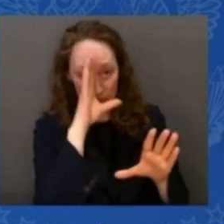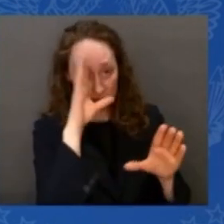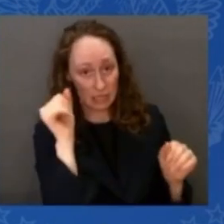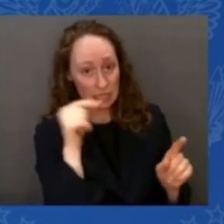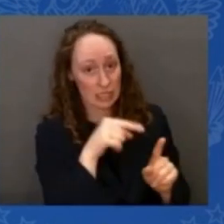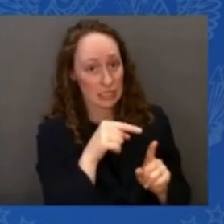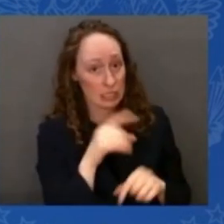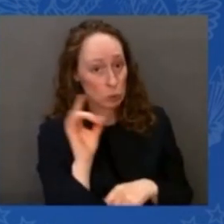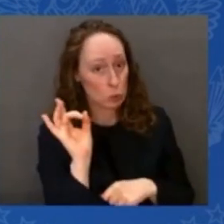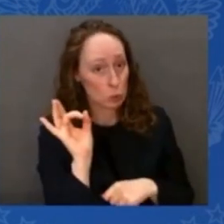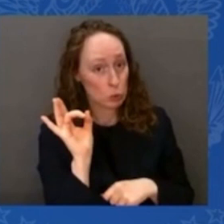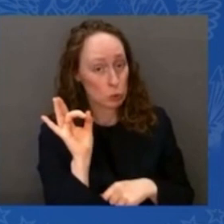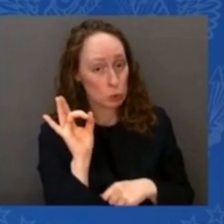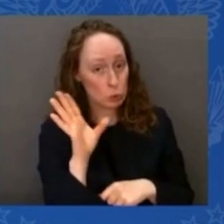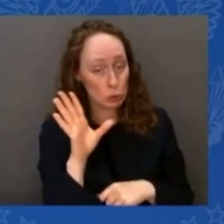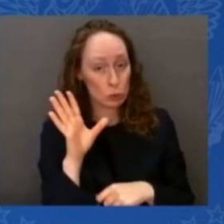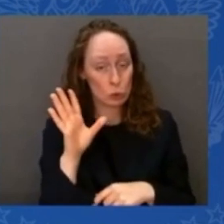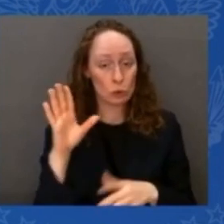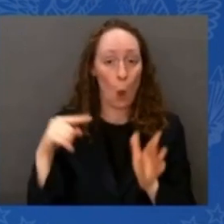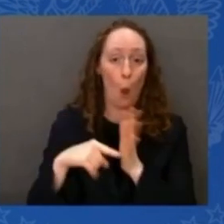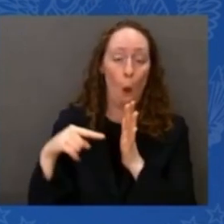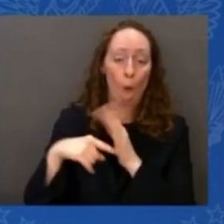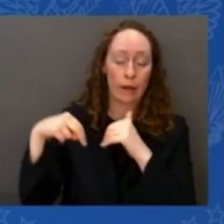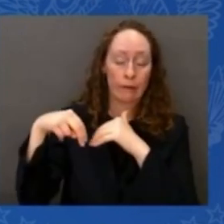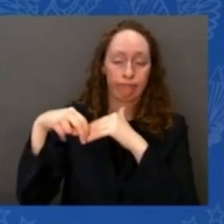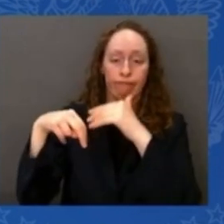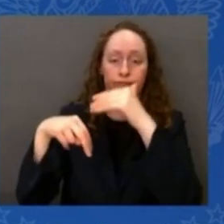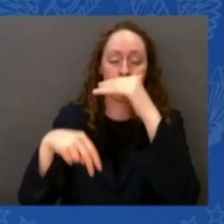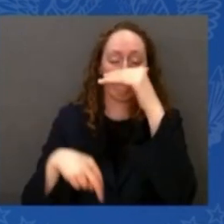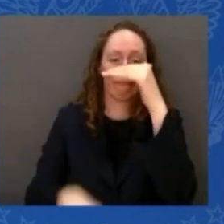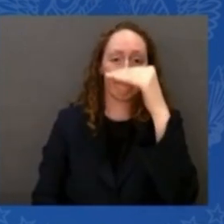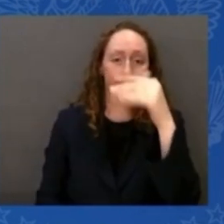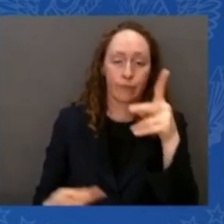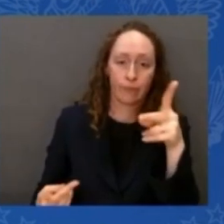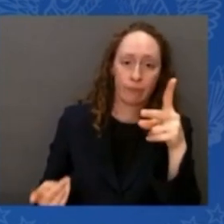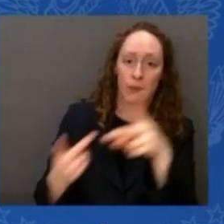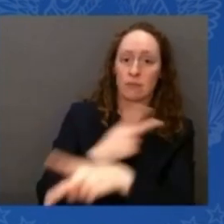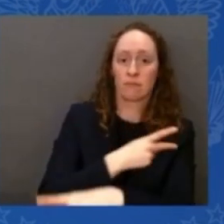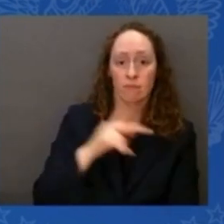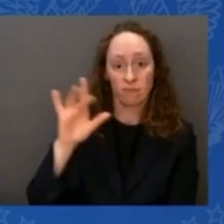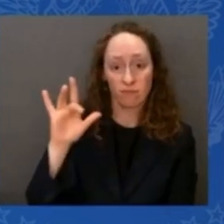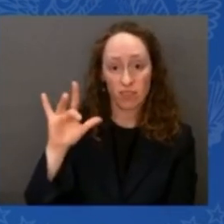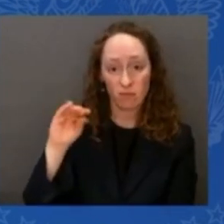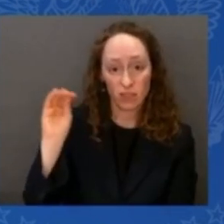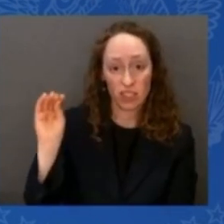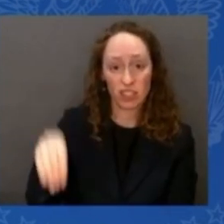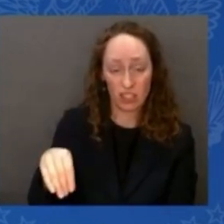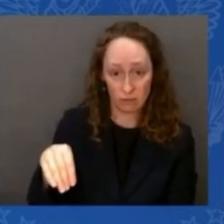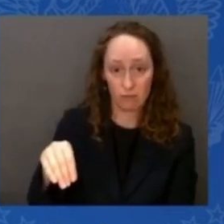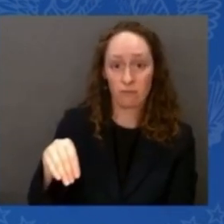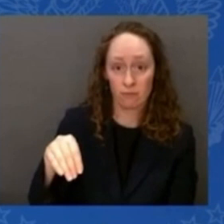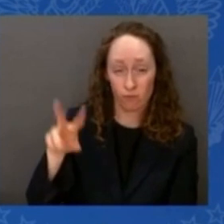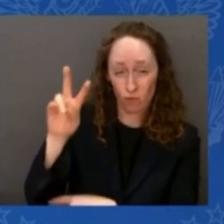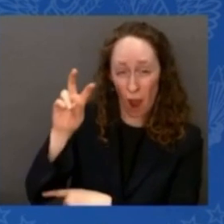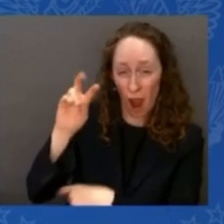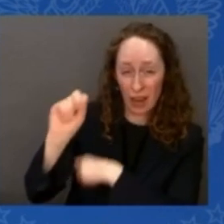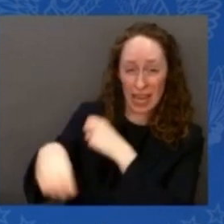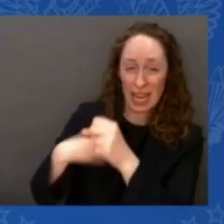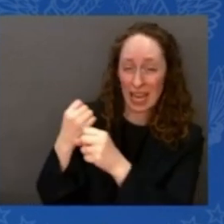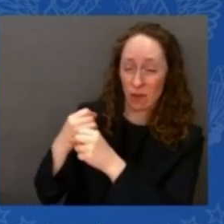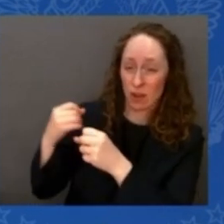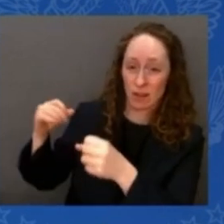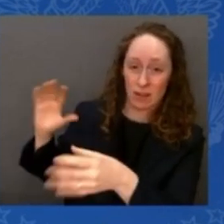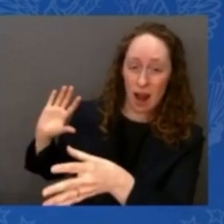25%. 200 years. Folks, how did Congress respond? Well, quite frankly, they did the only responsible